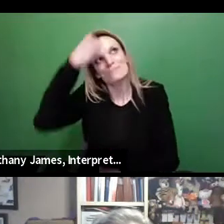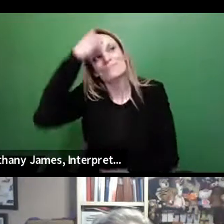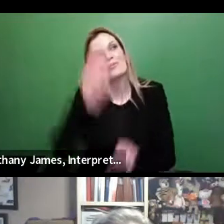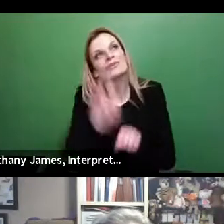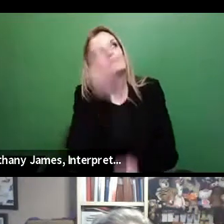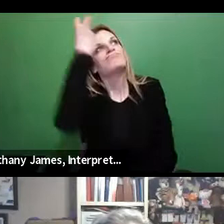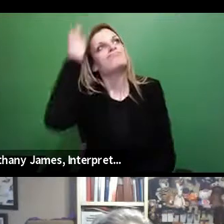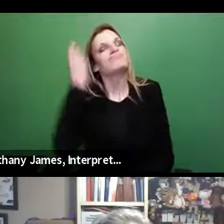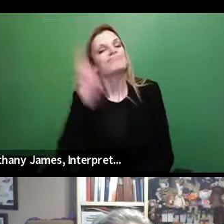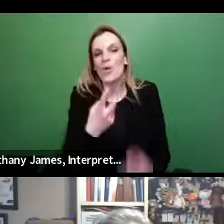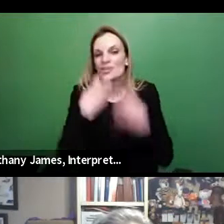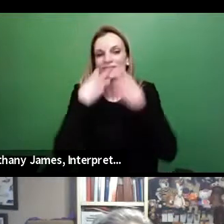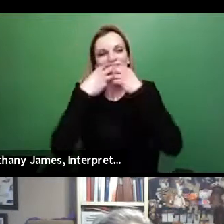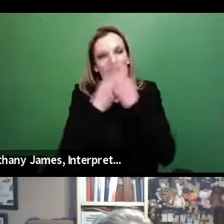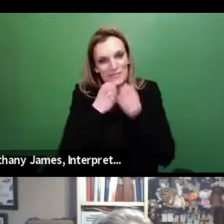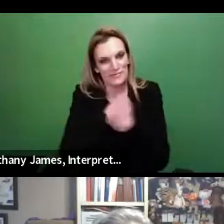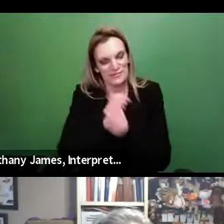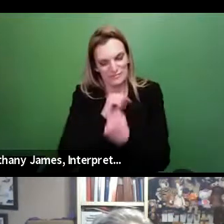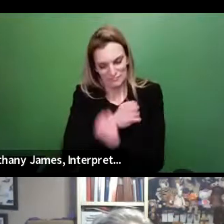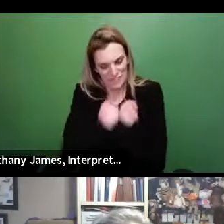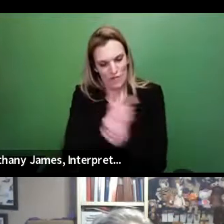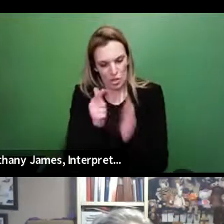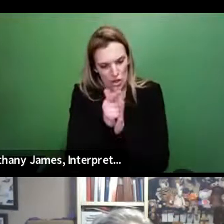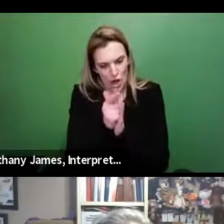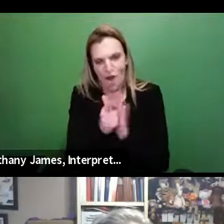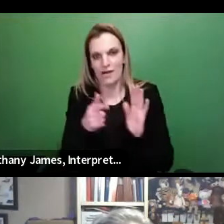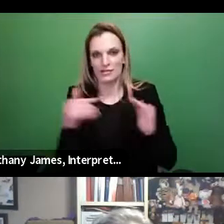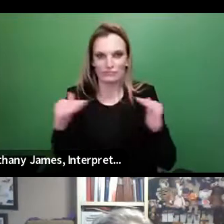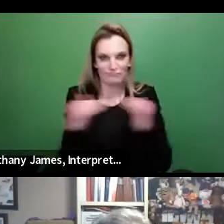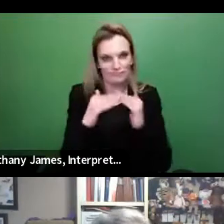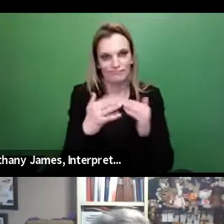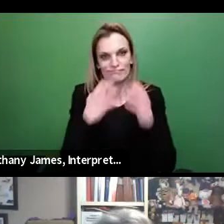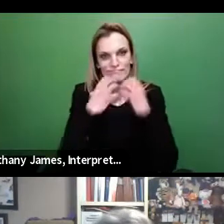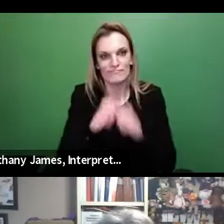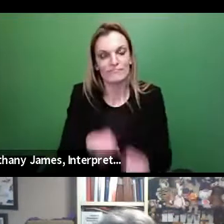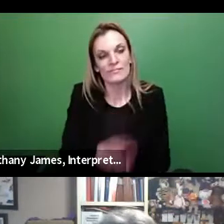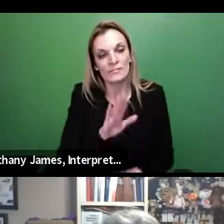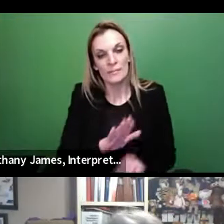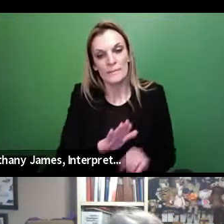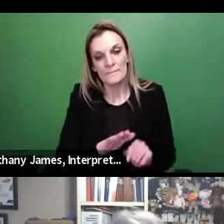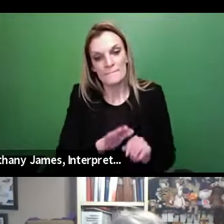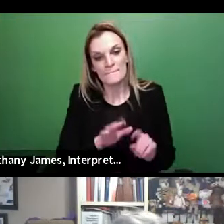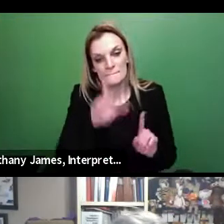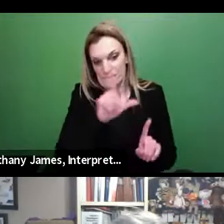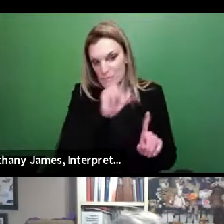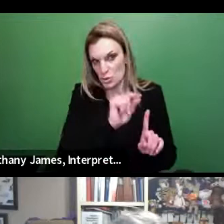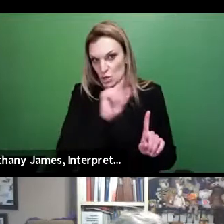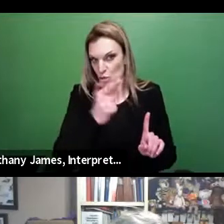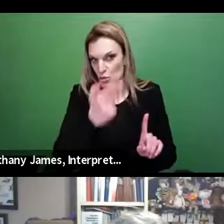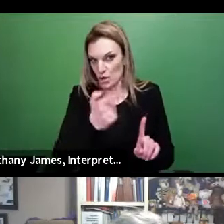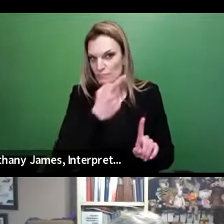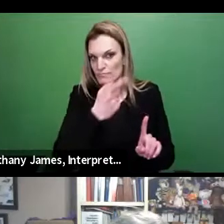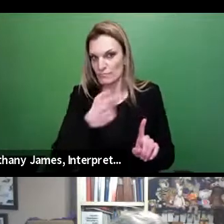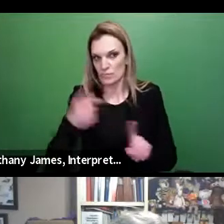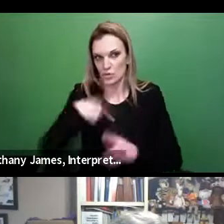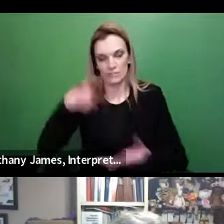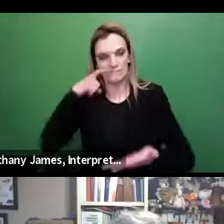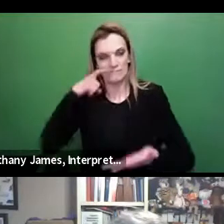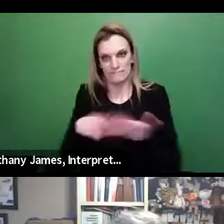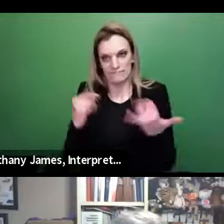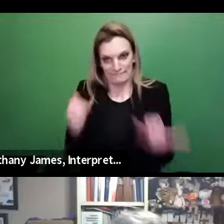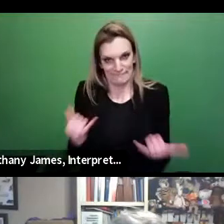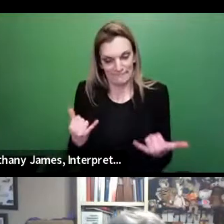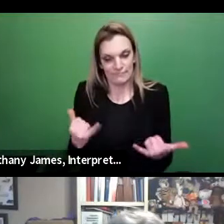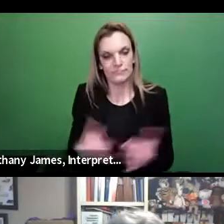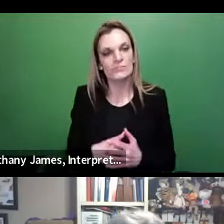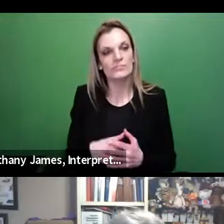law. And be it further resolved that on this 25th day of January, 2021, the commission recognizes and honors Judge Dalton